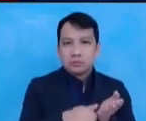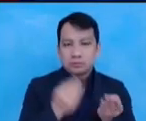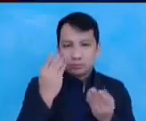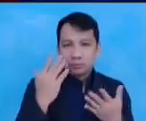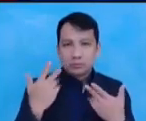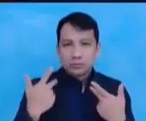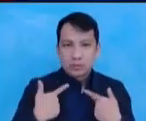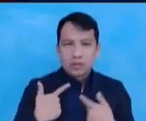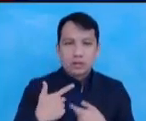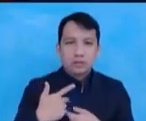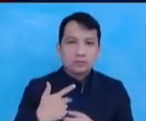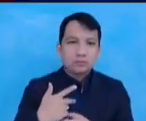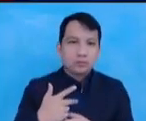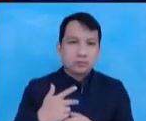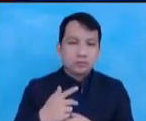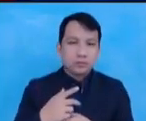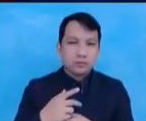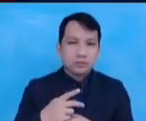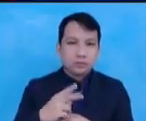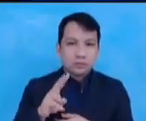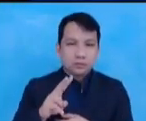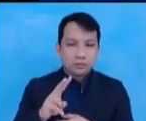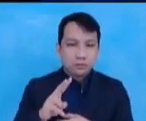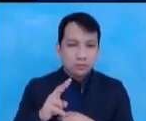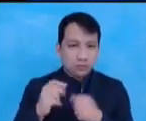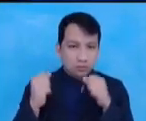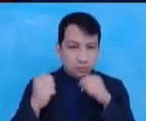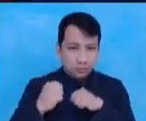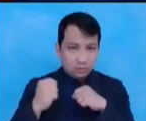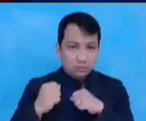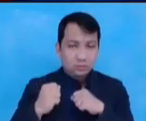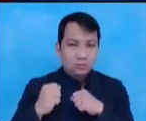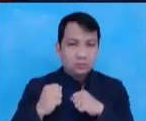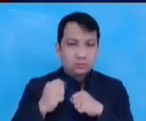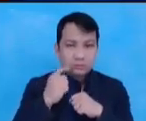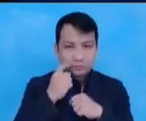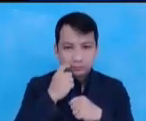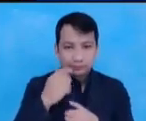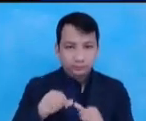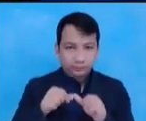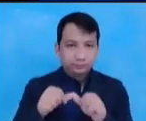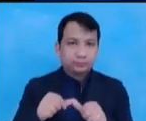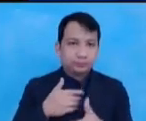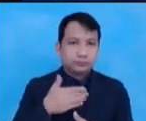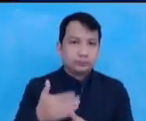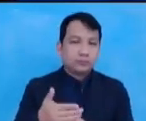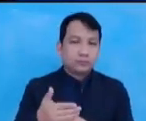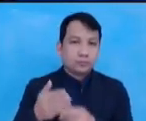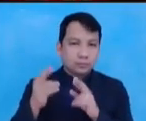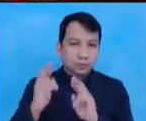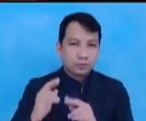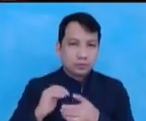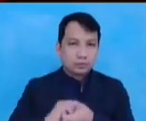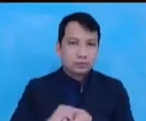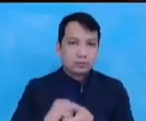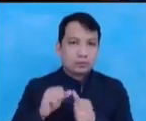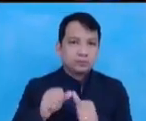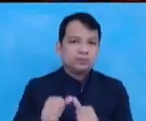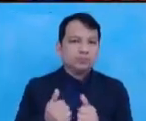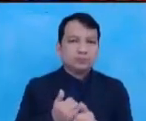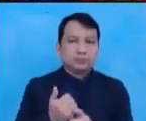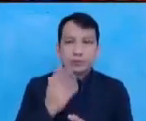treaty that the United States is committed to. That commitment will endure, again, irrespective of administrations.